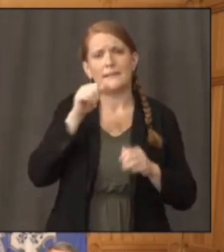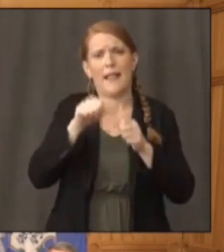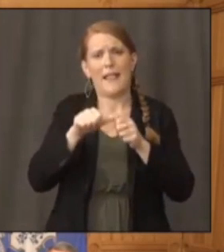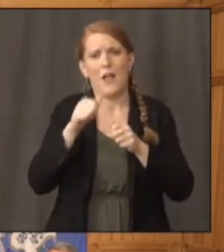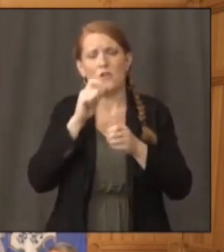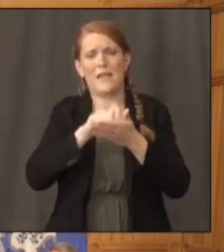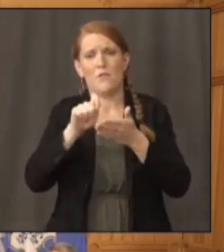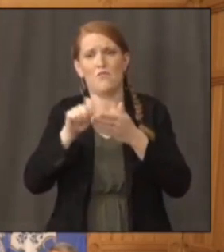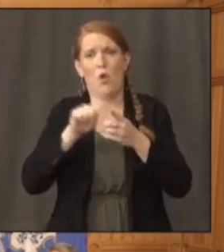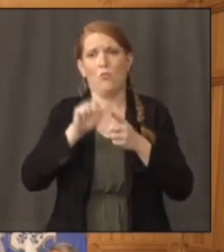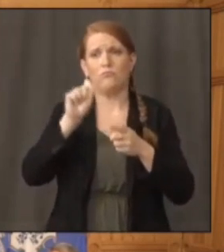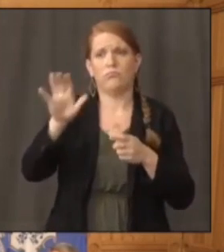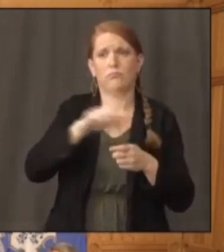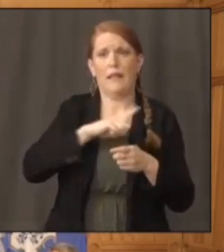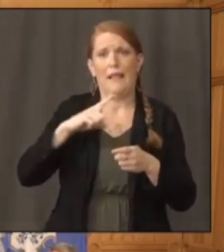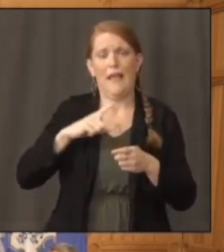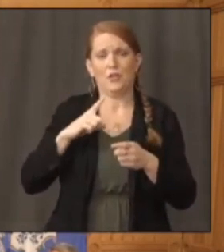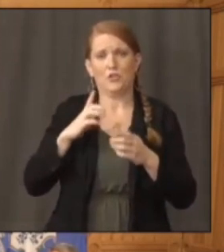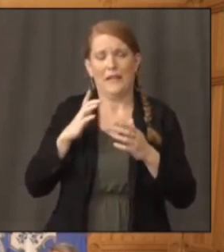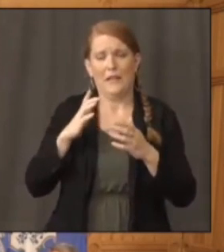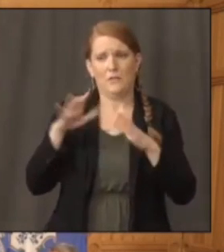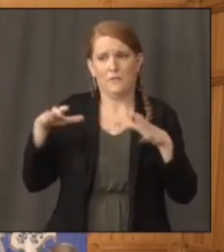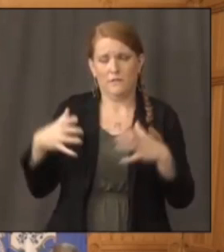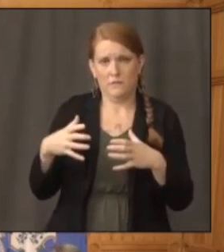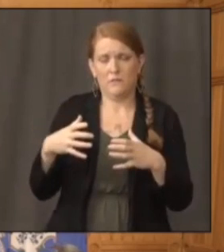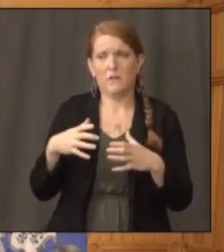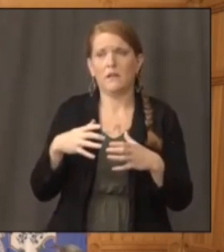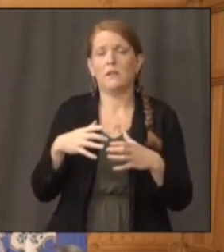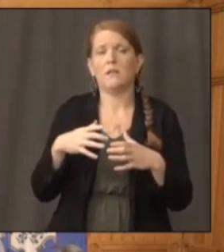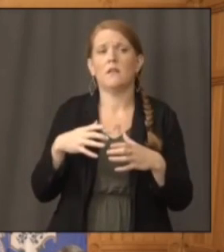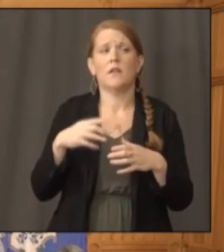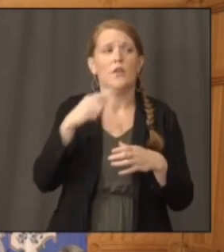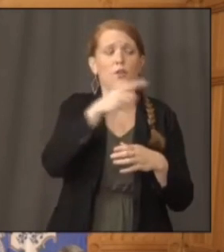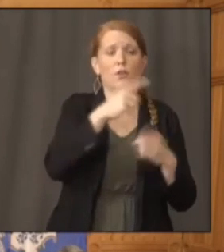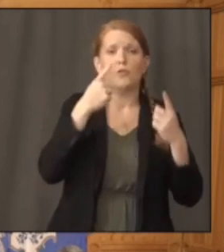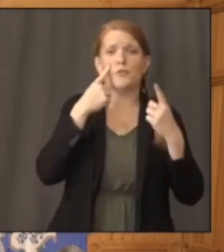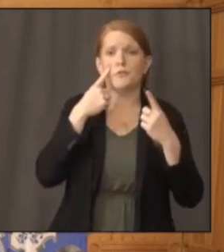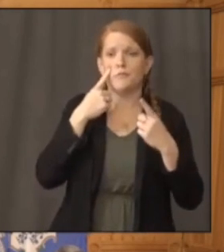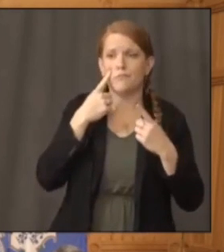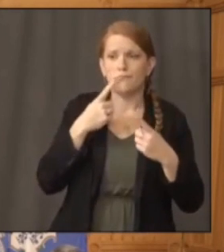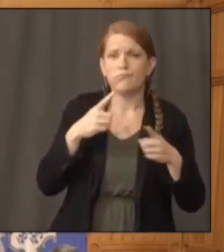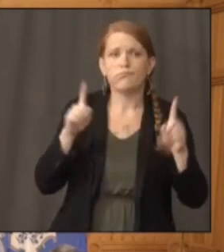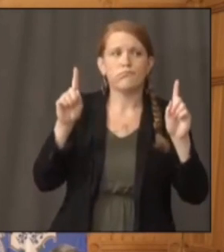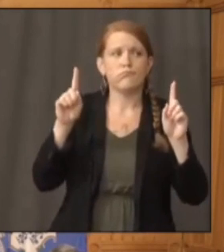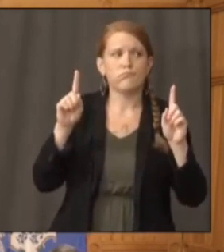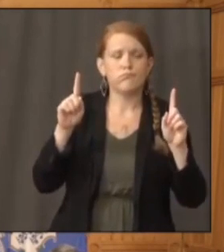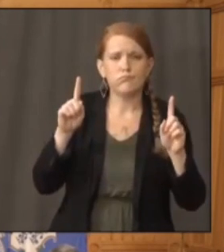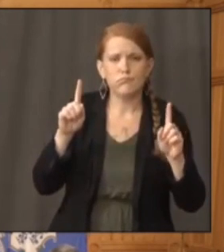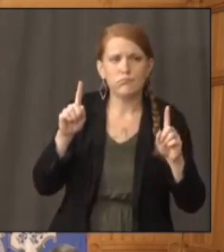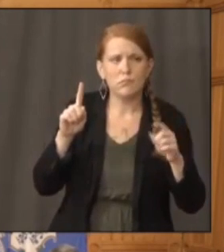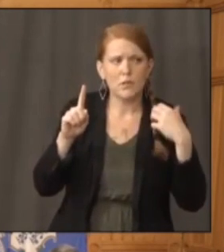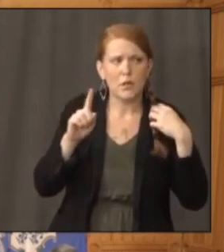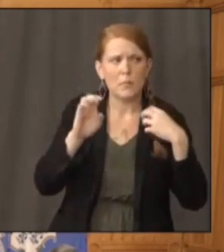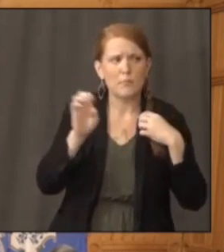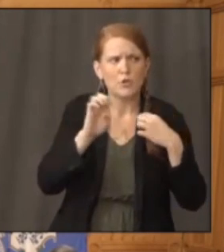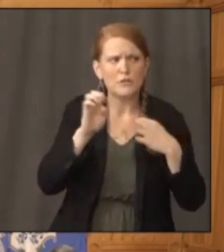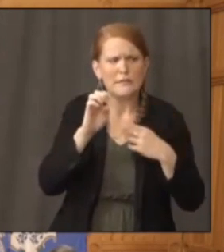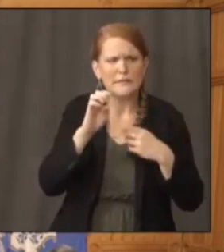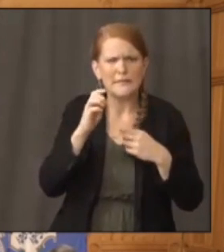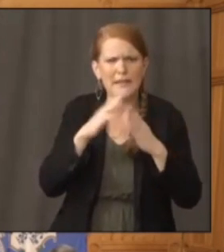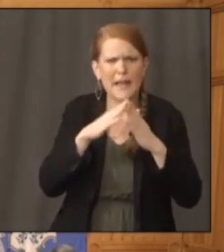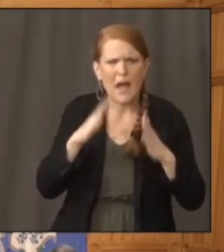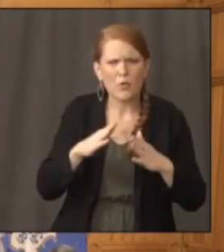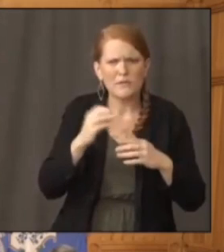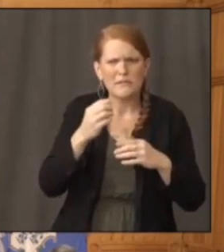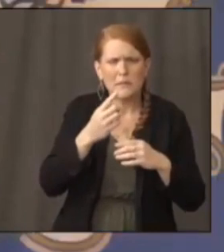leadership asking them to reject your declaration of emergency powers? What are your thoughts on that?